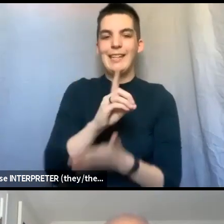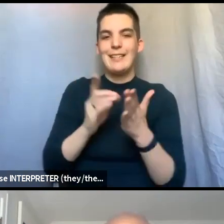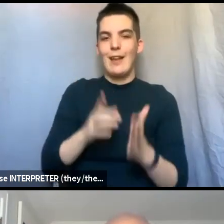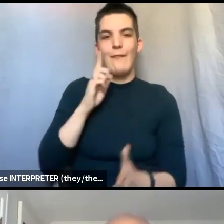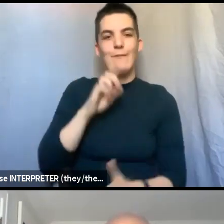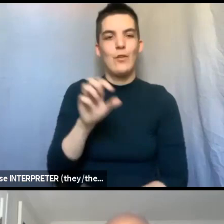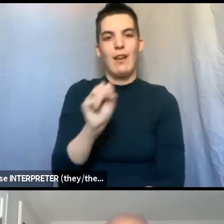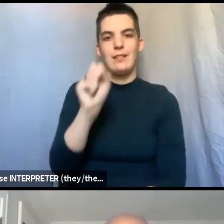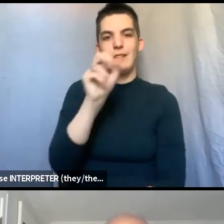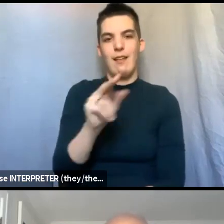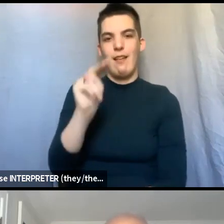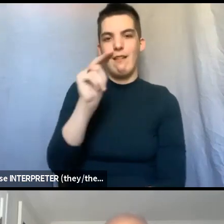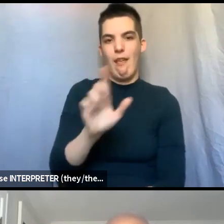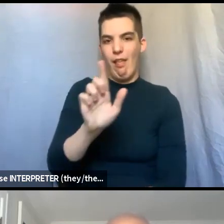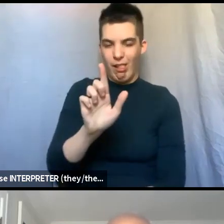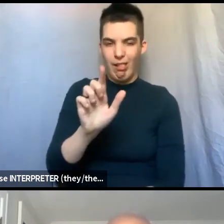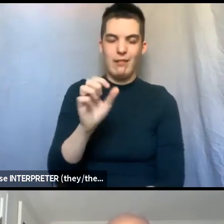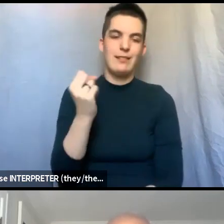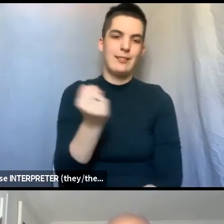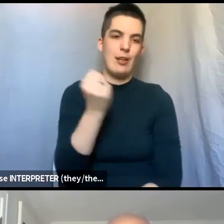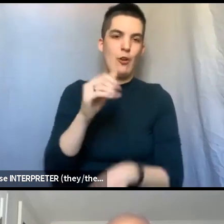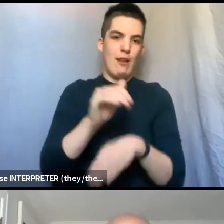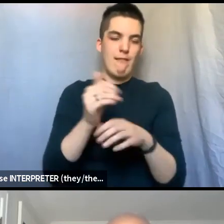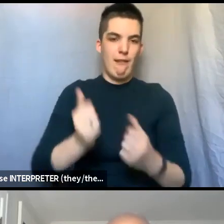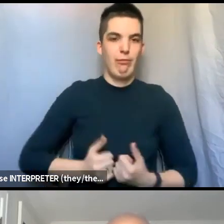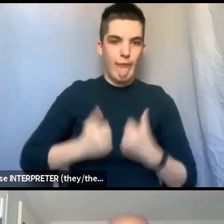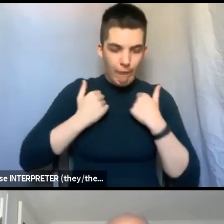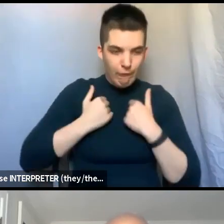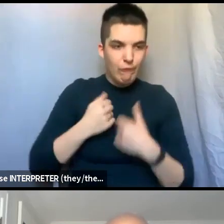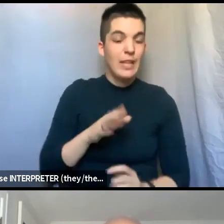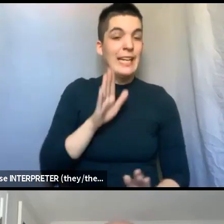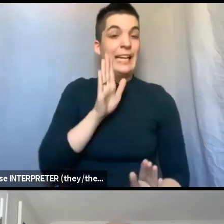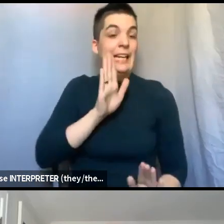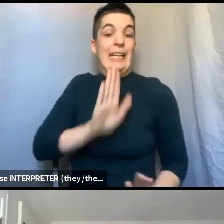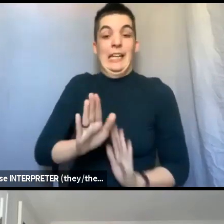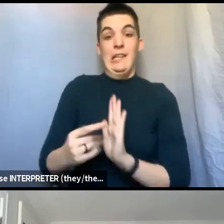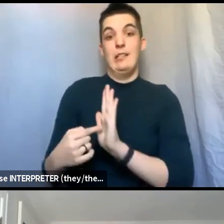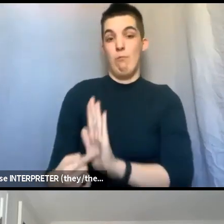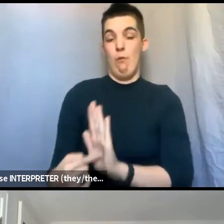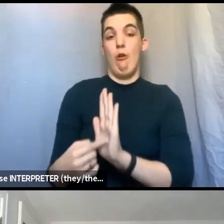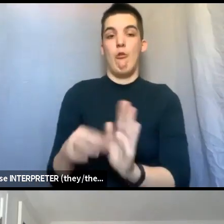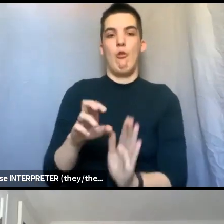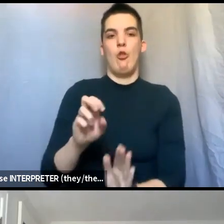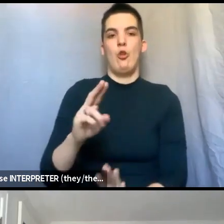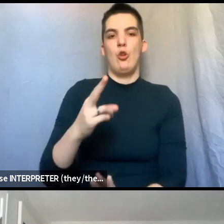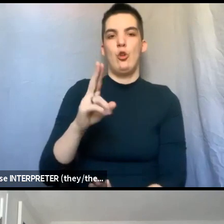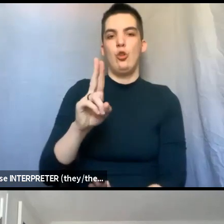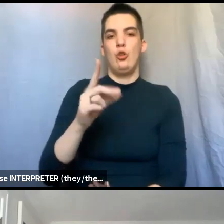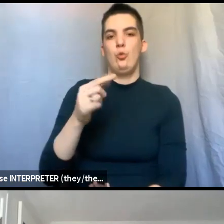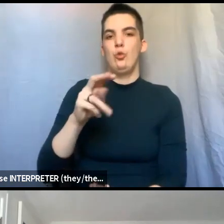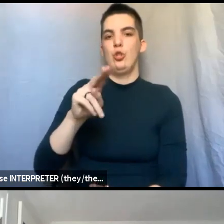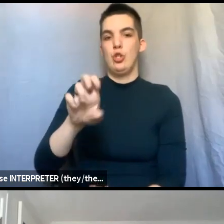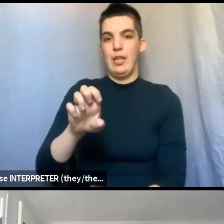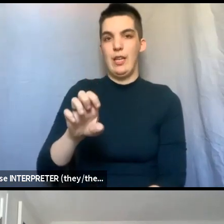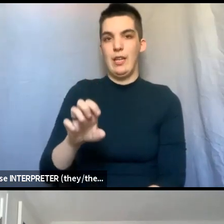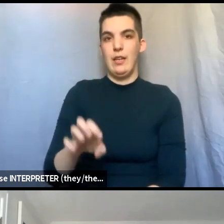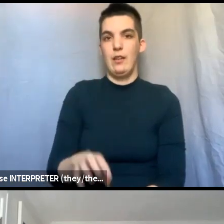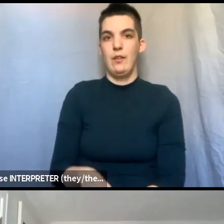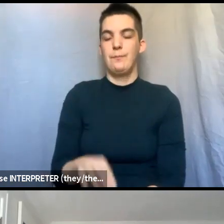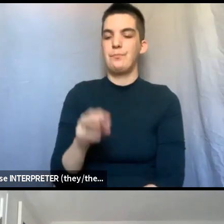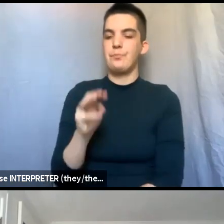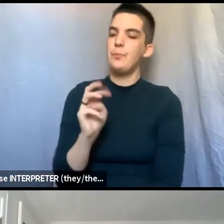yes. the icon. His model was the troupe of Mrs. Hallam. Mrs.